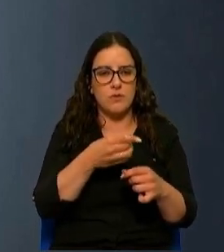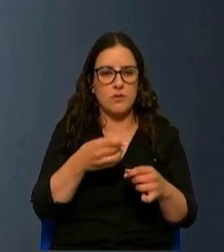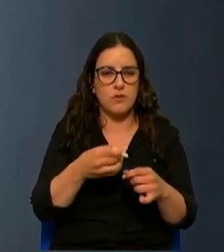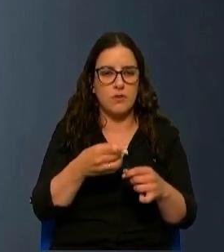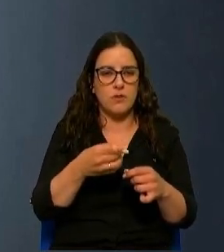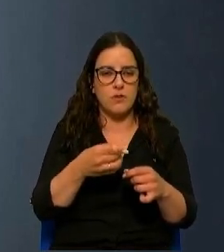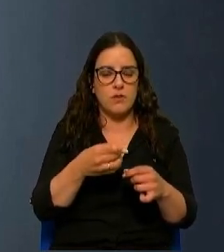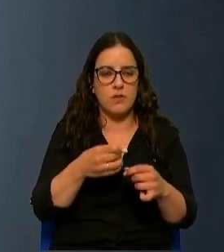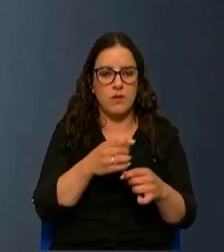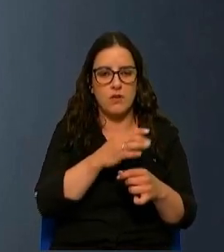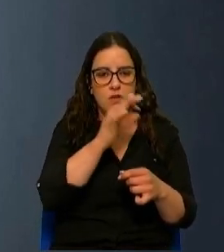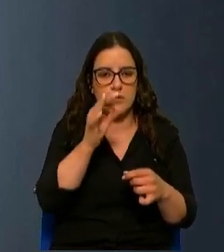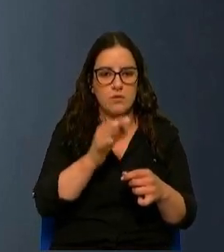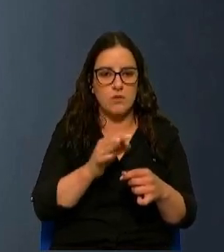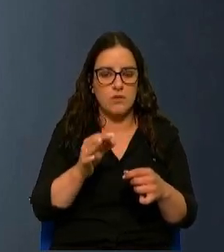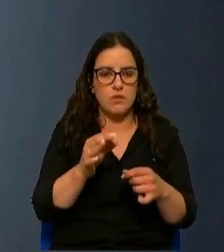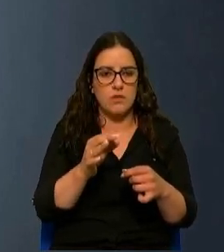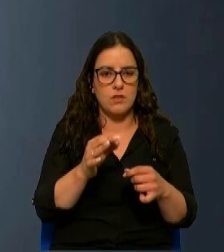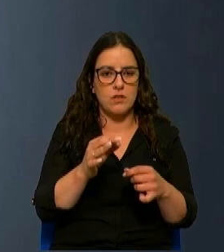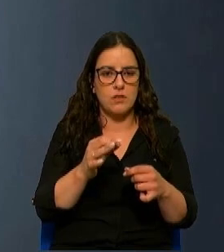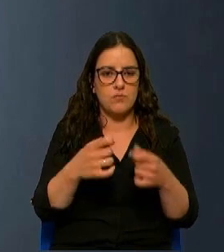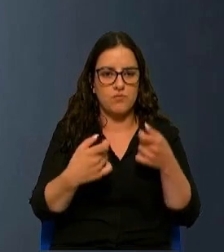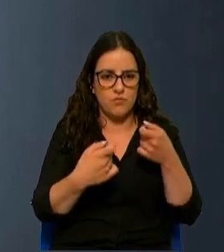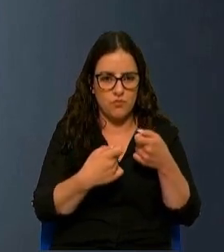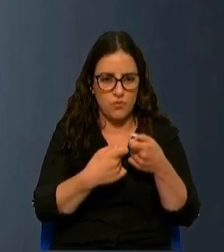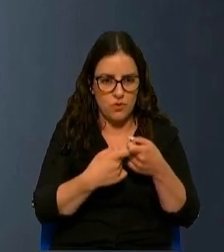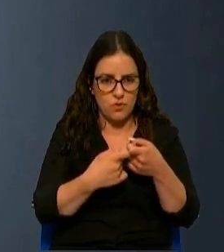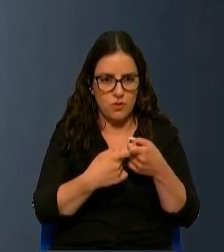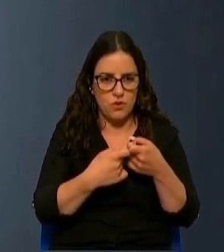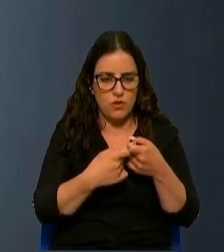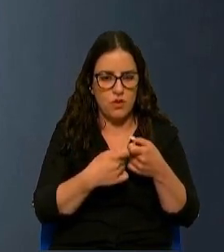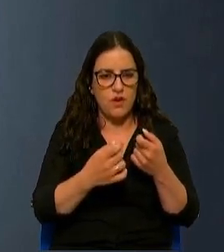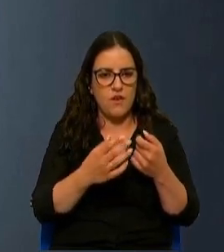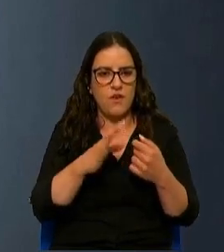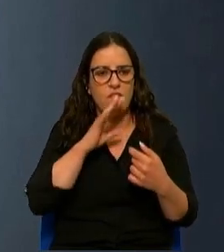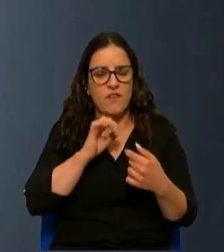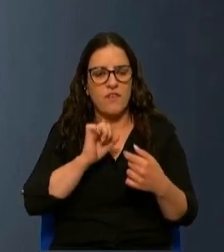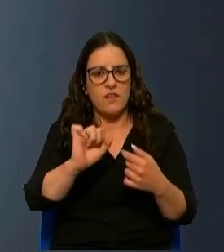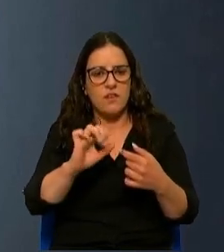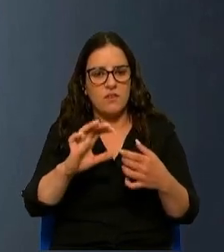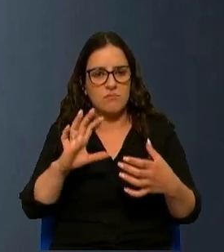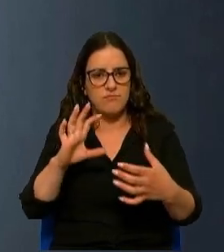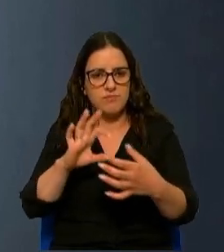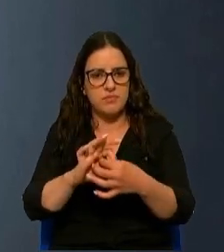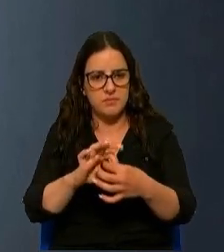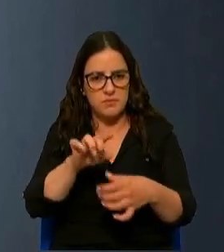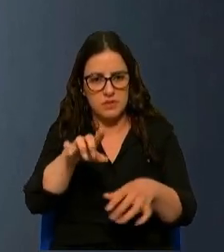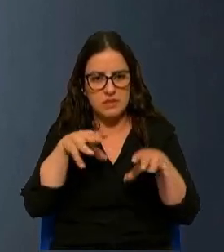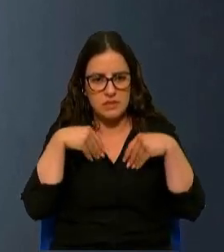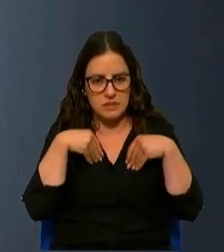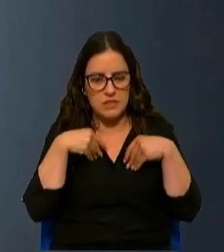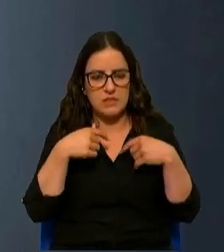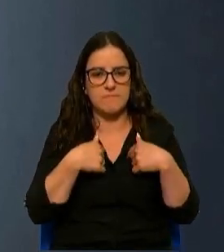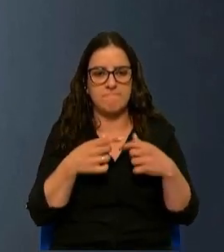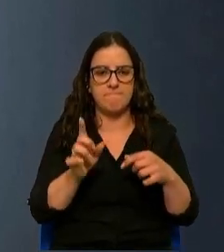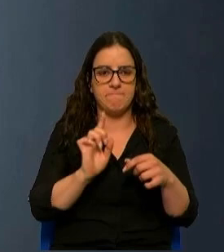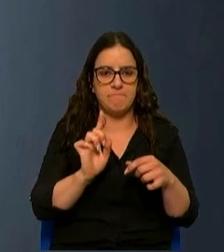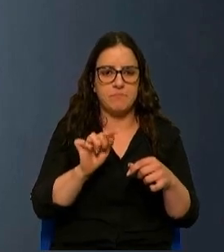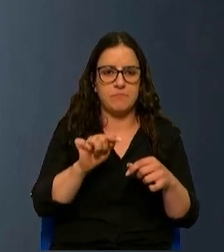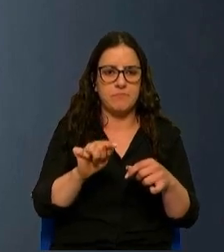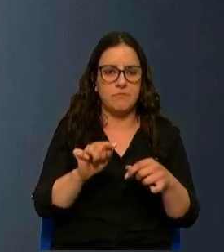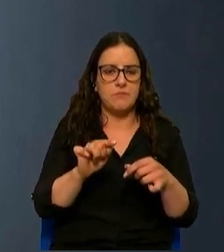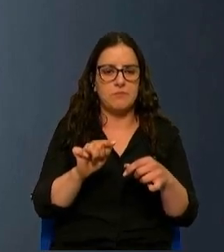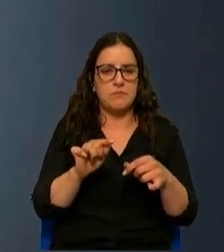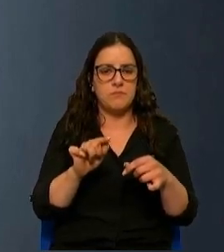child there with the apple on their head? I know I wouldn't. So even though the accuracy is high, in a safety critical system,